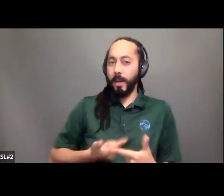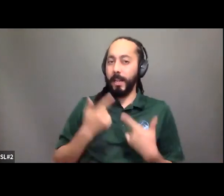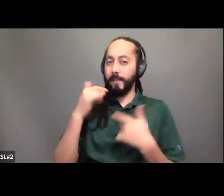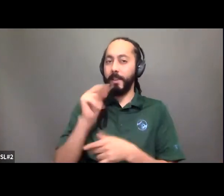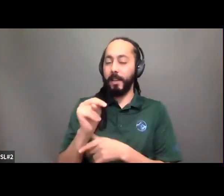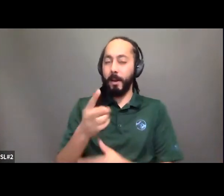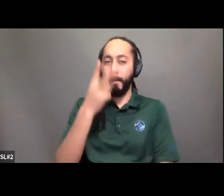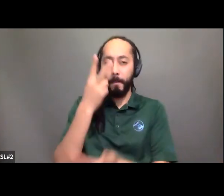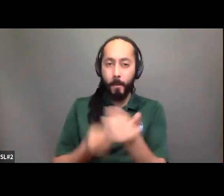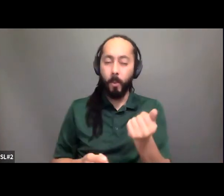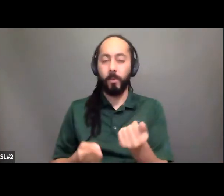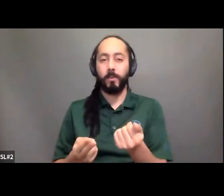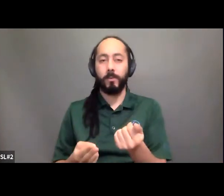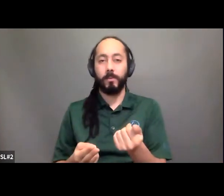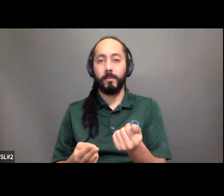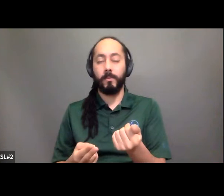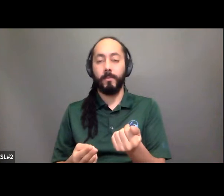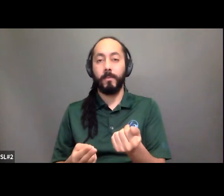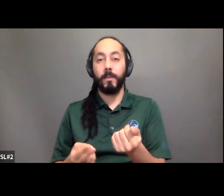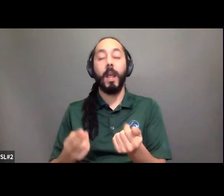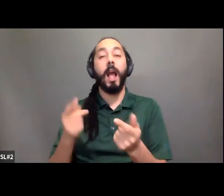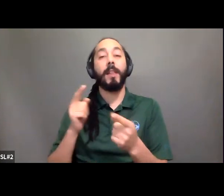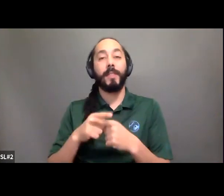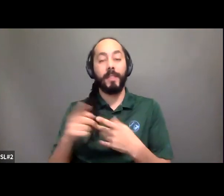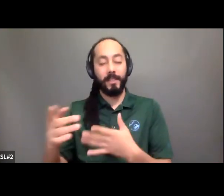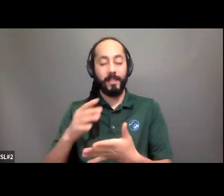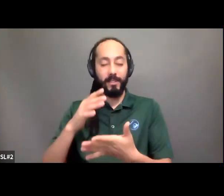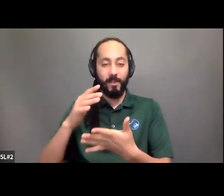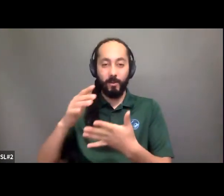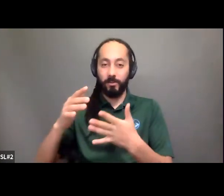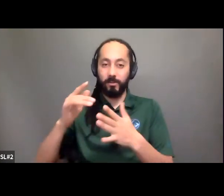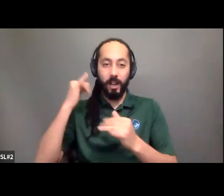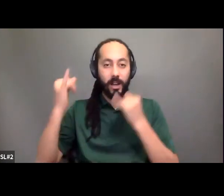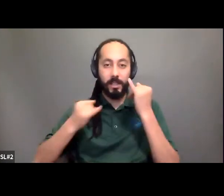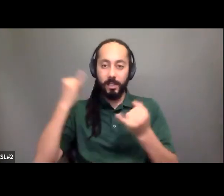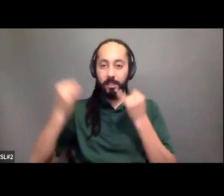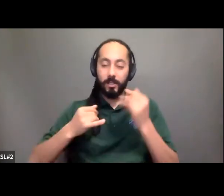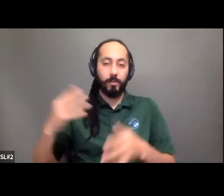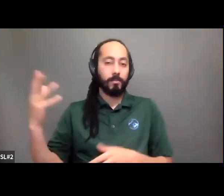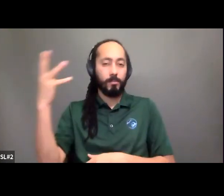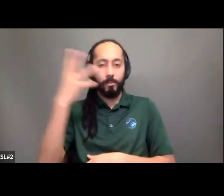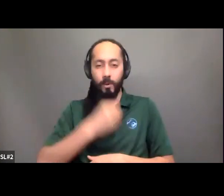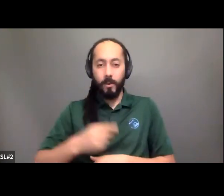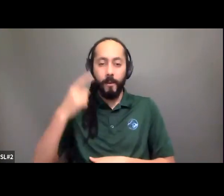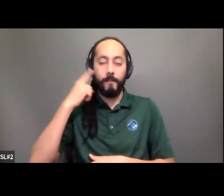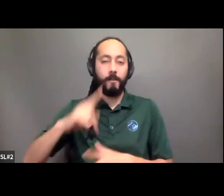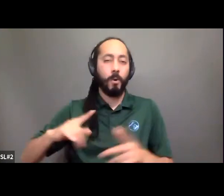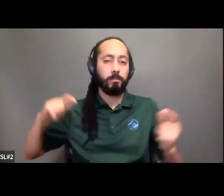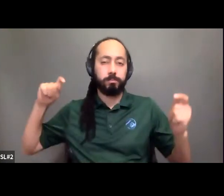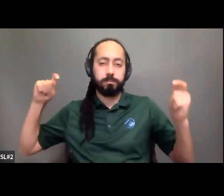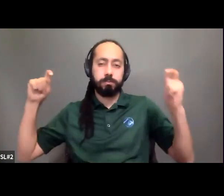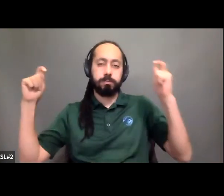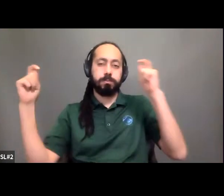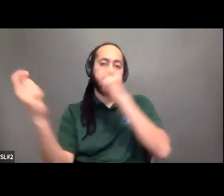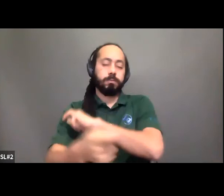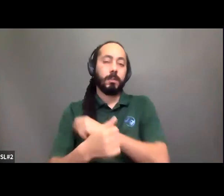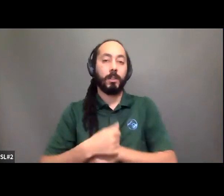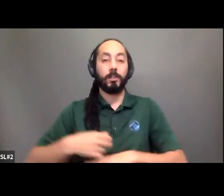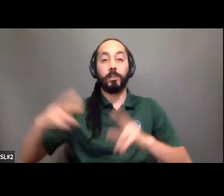experience shapes their ideas into a beautiful horizon of revolutionary change. It's an honor and a privilege to hear them share